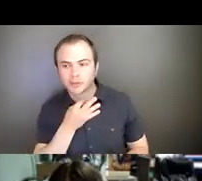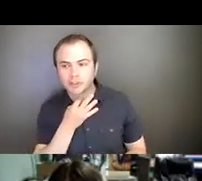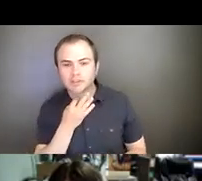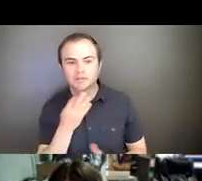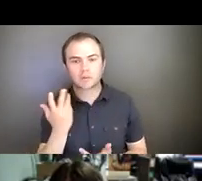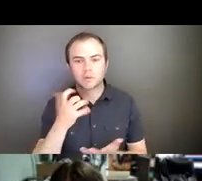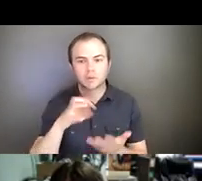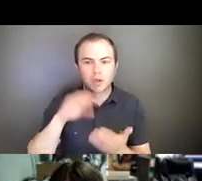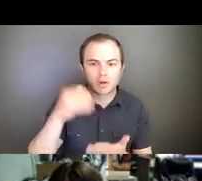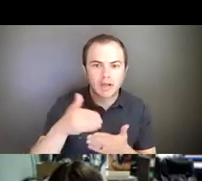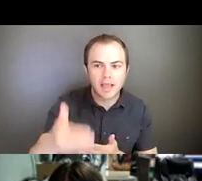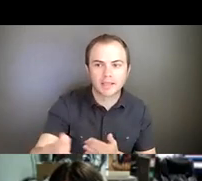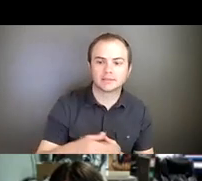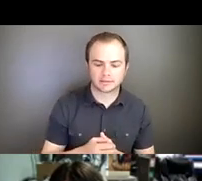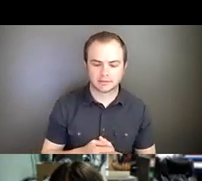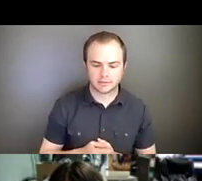to you.